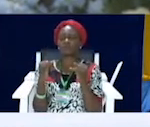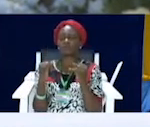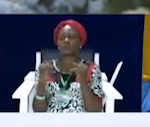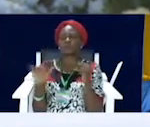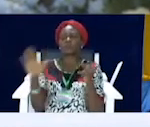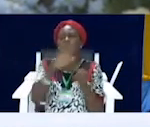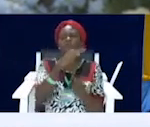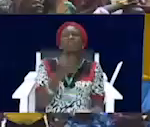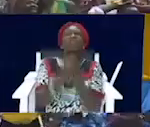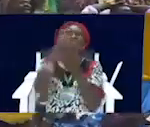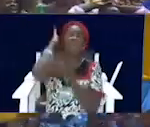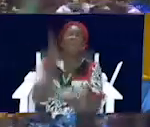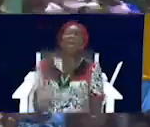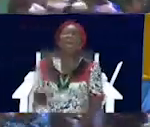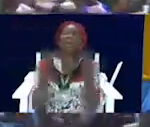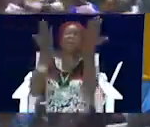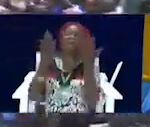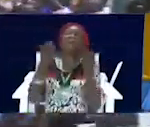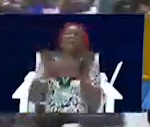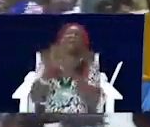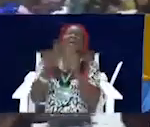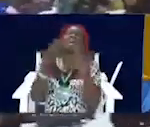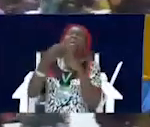your help will arrive.